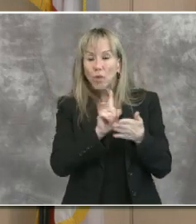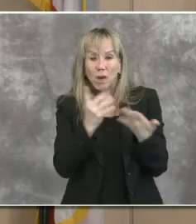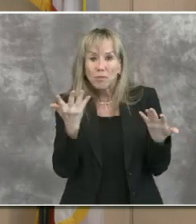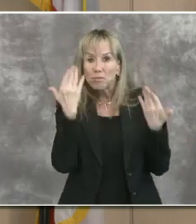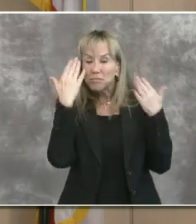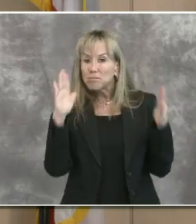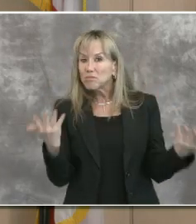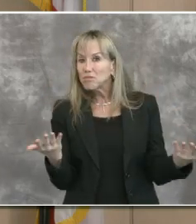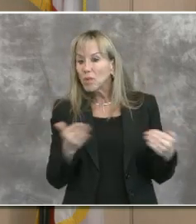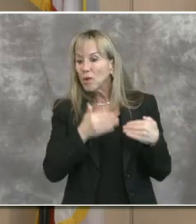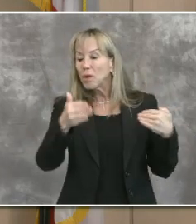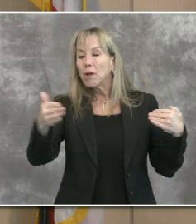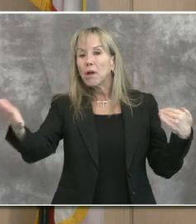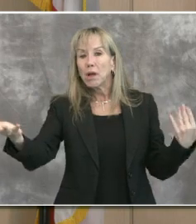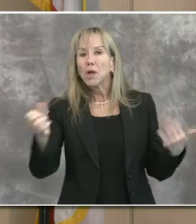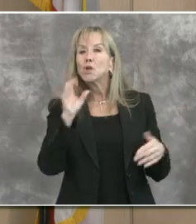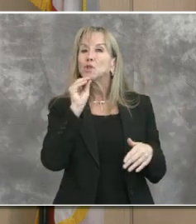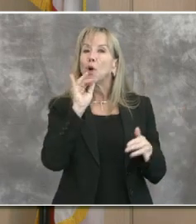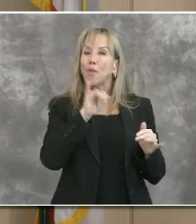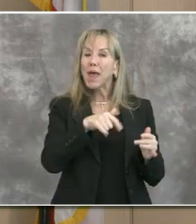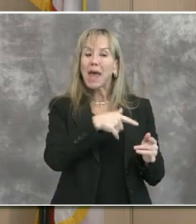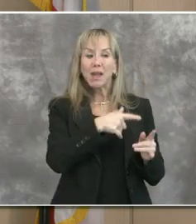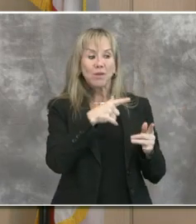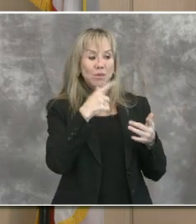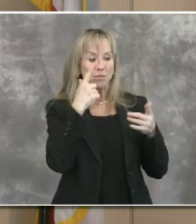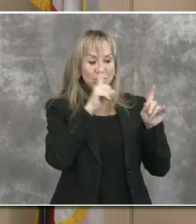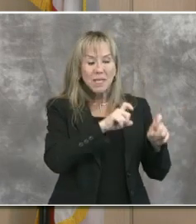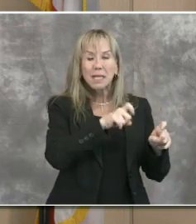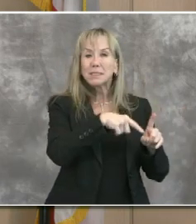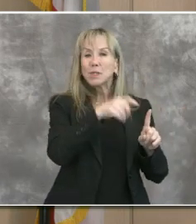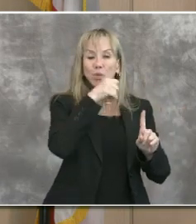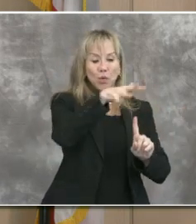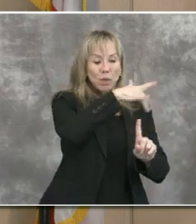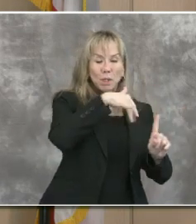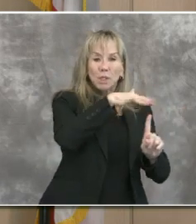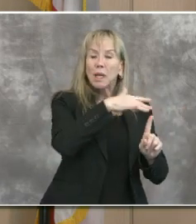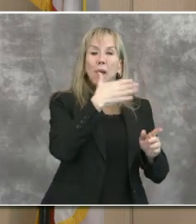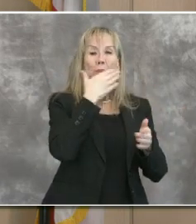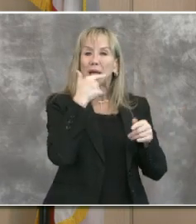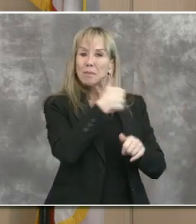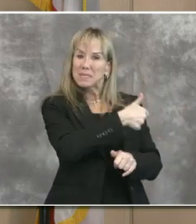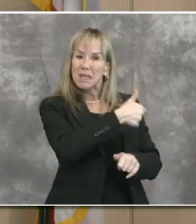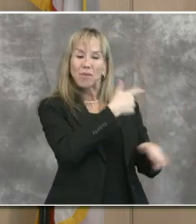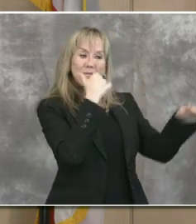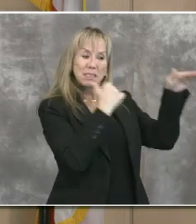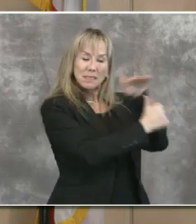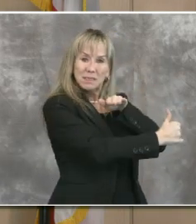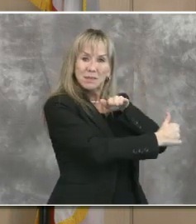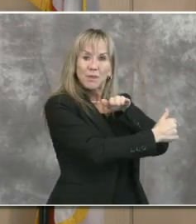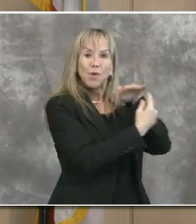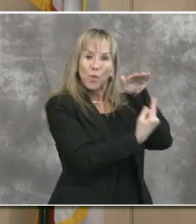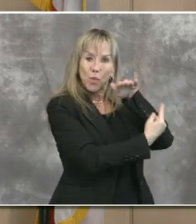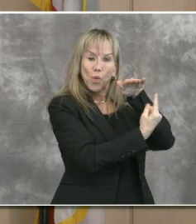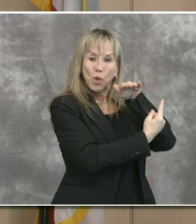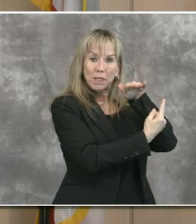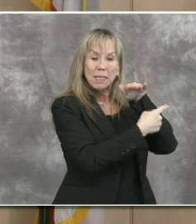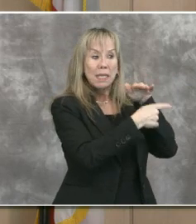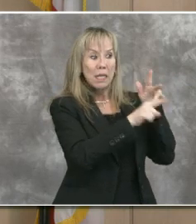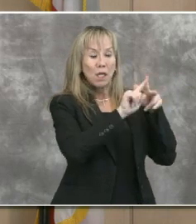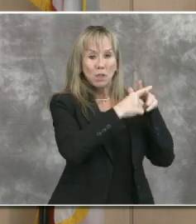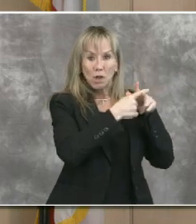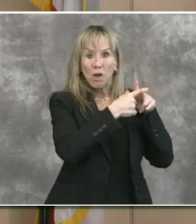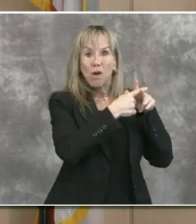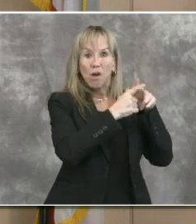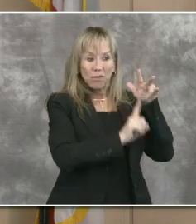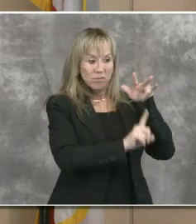actually, in those close contacts, it's best to have them self-quarantine and wait till symptoms develop to then test them.